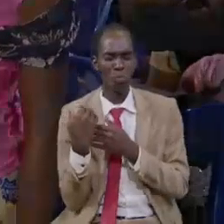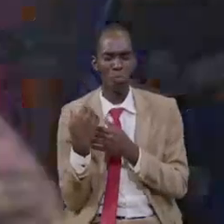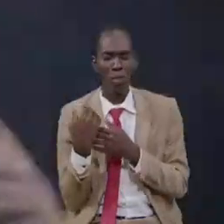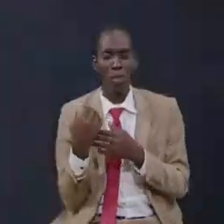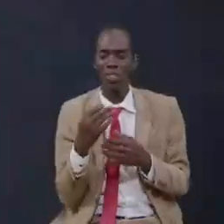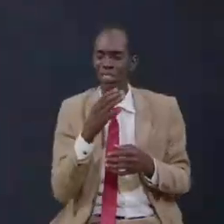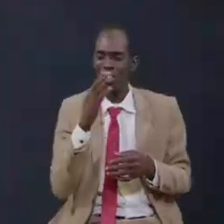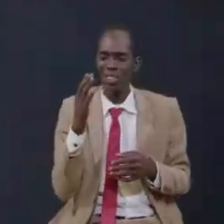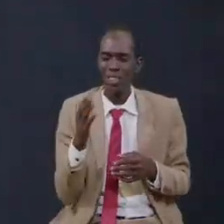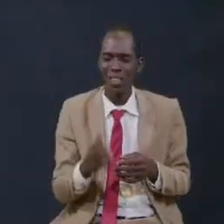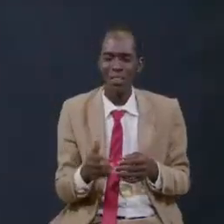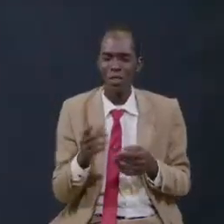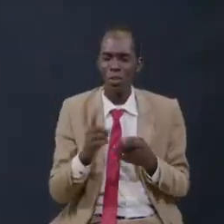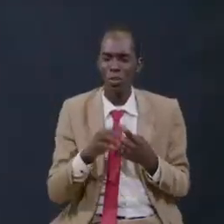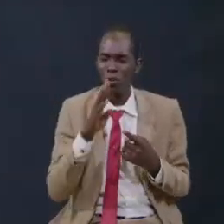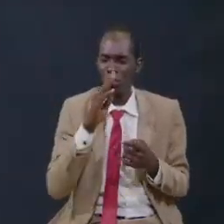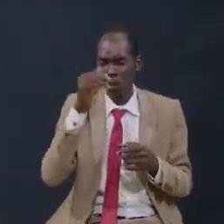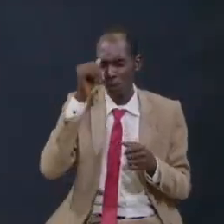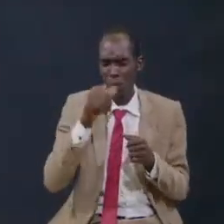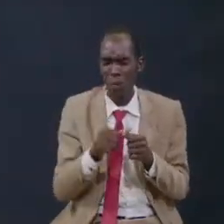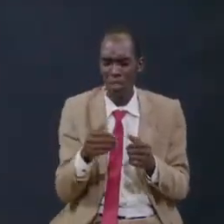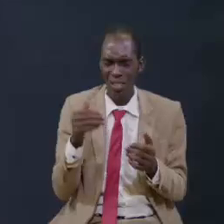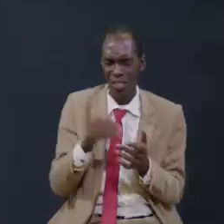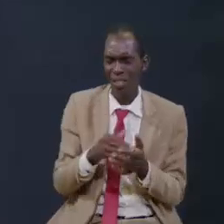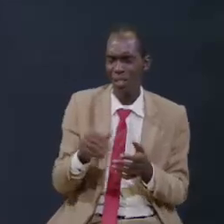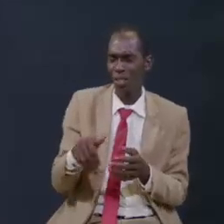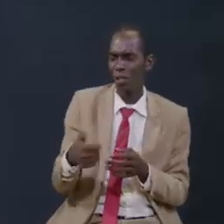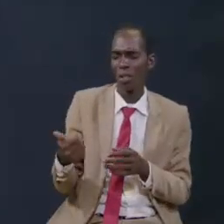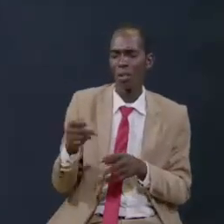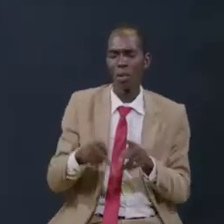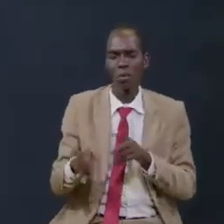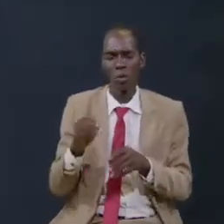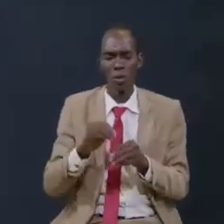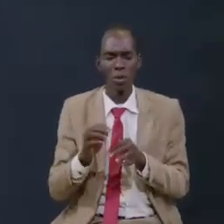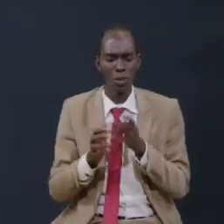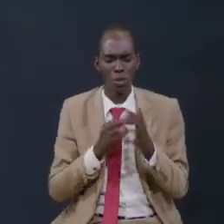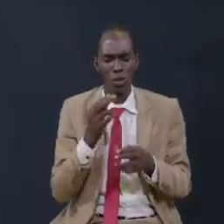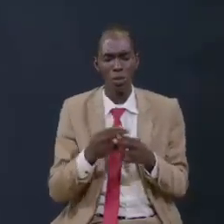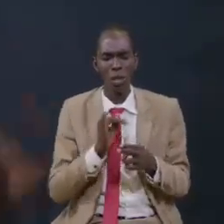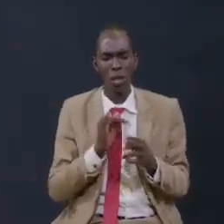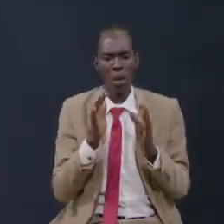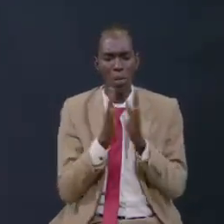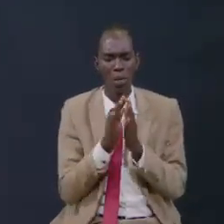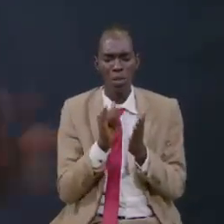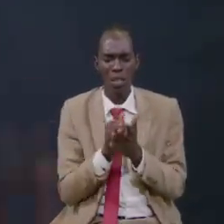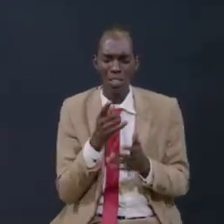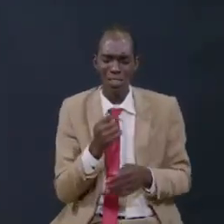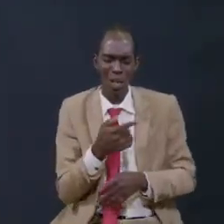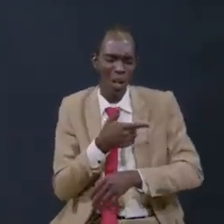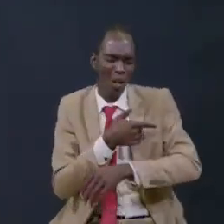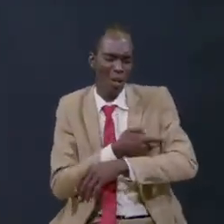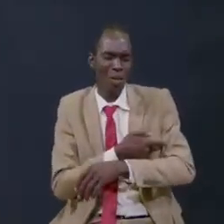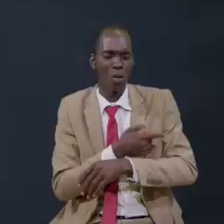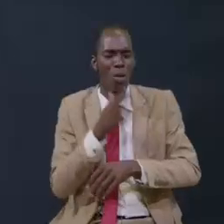to be remembered against them anymore. And I pray that the substance will not have any appeal